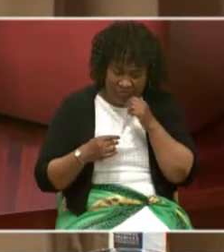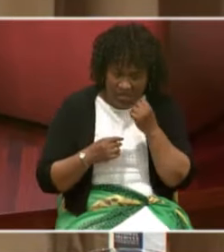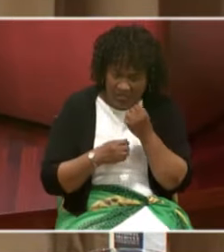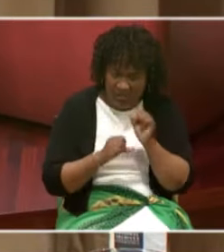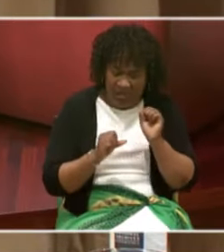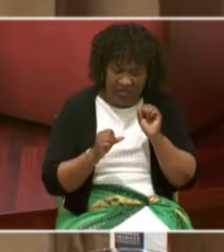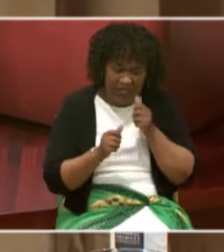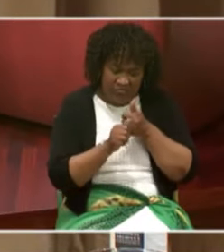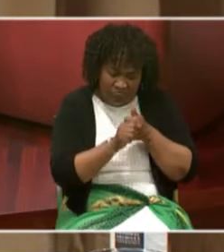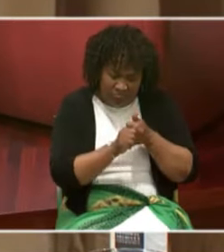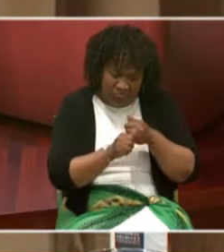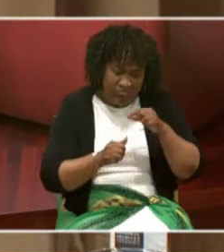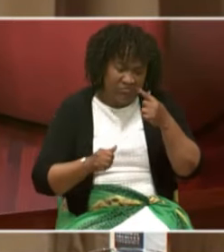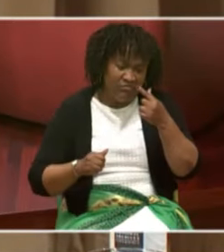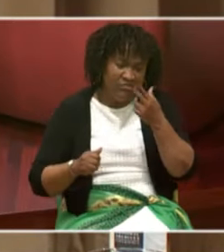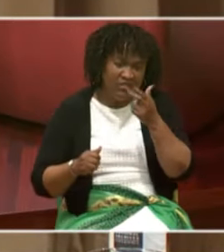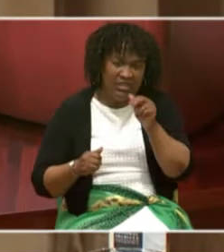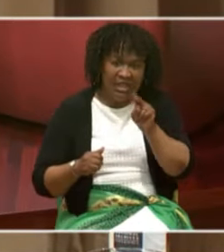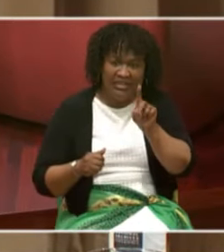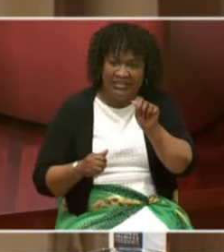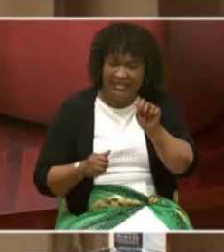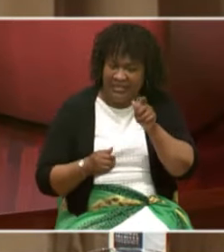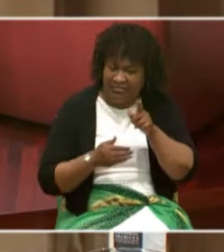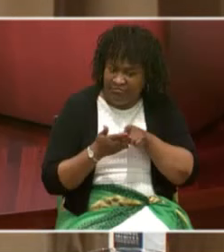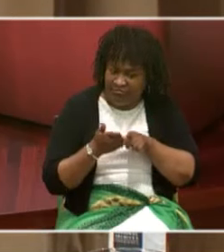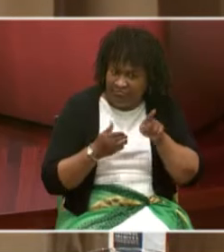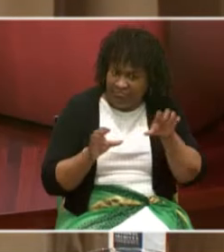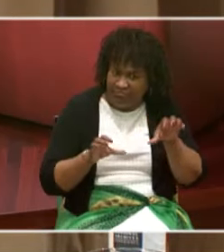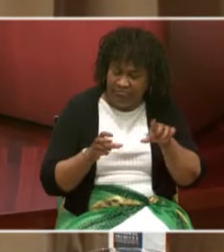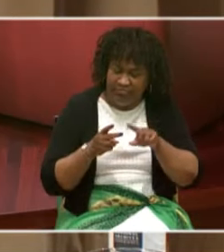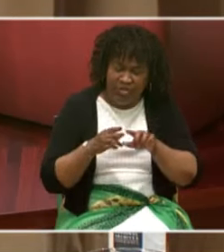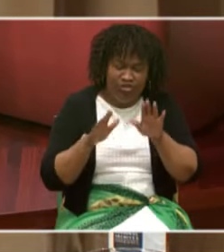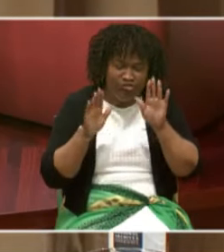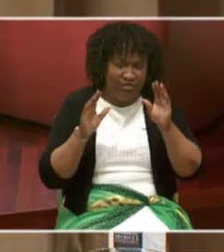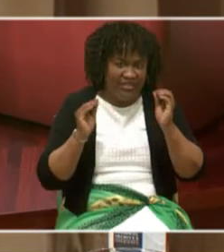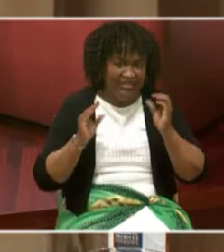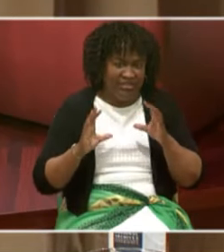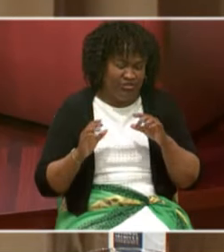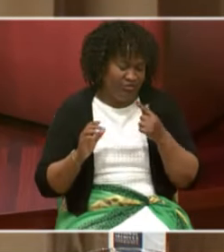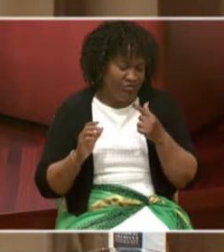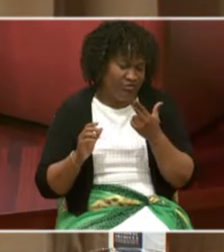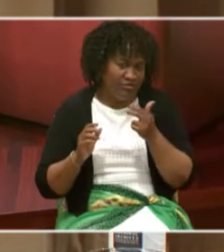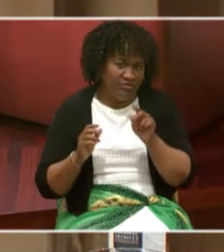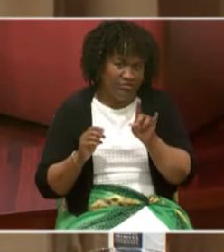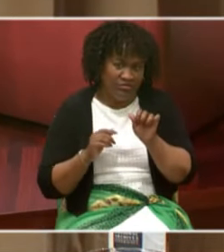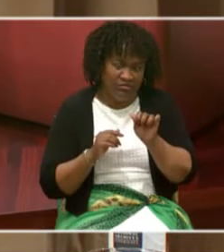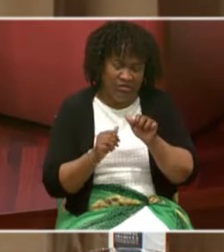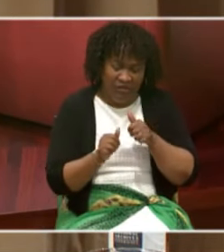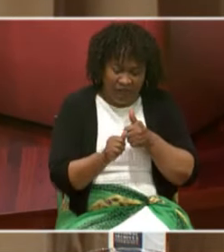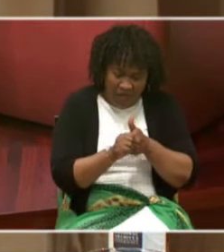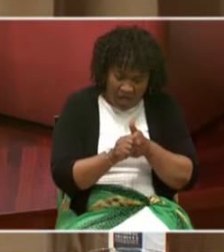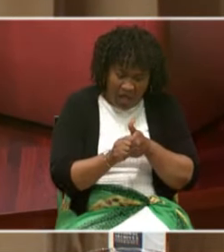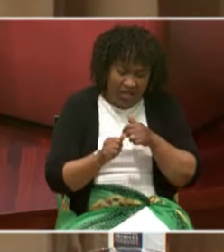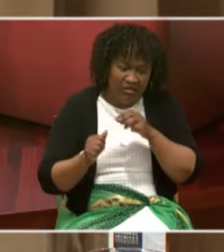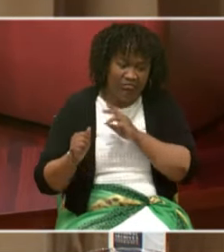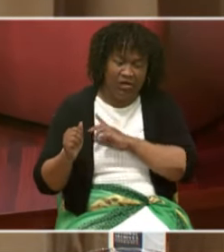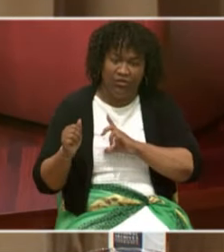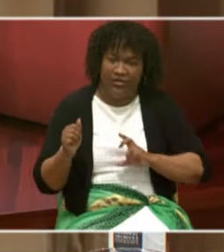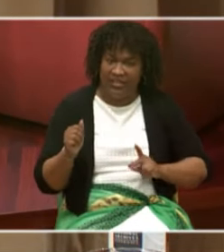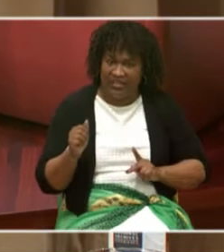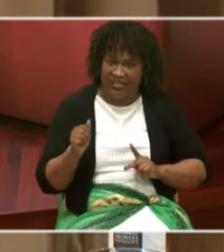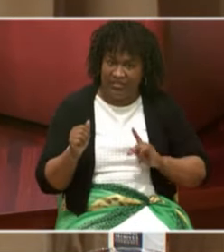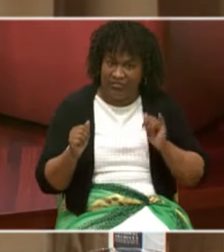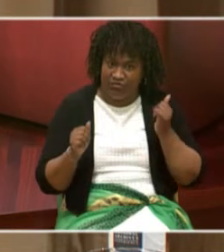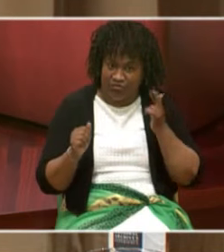We didn't go someplace. Maybe every now and then we went to a doctor's office, a hospital, and got a little patch here and a little patch